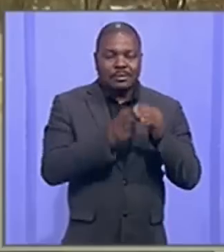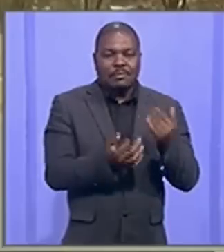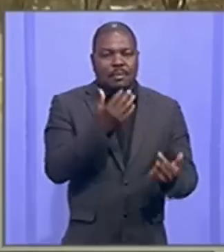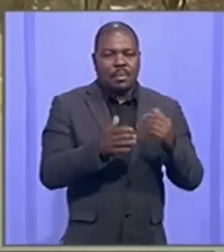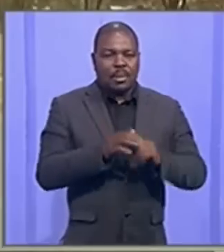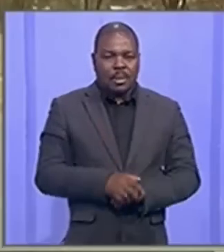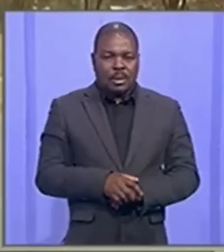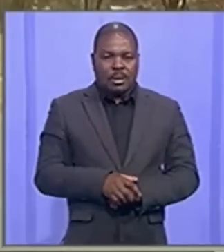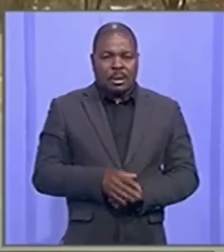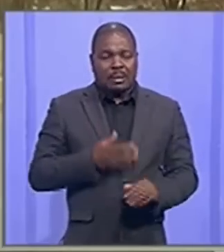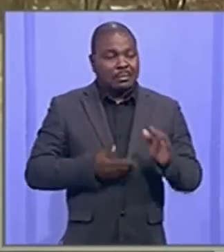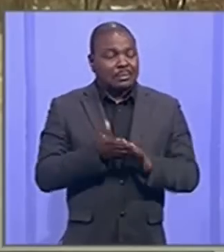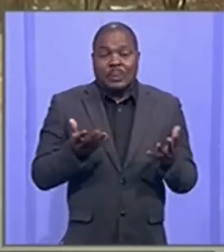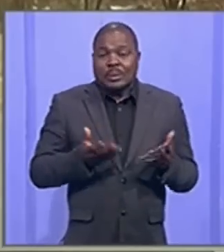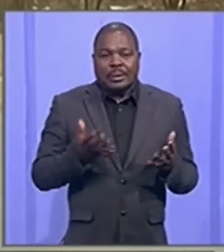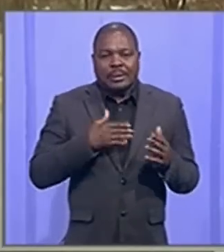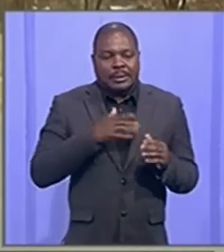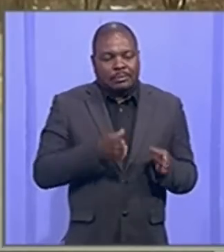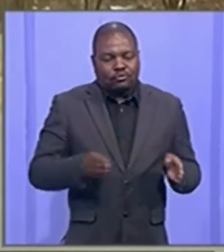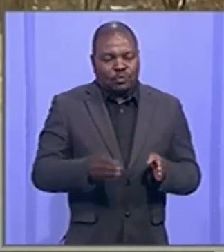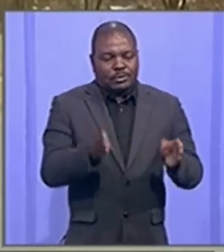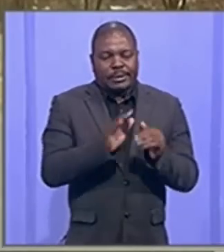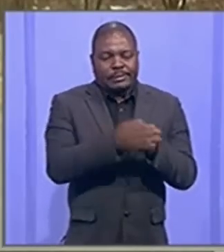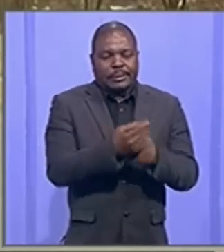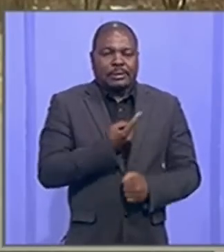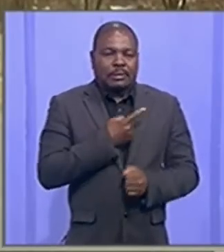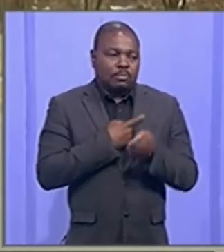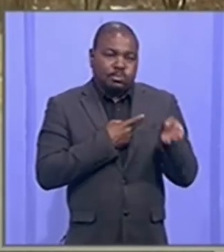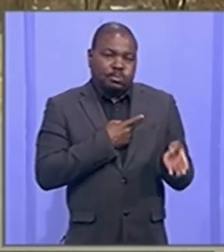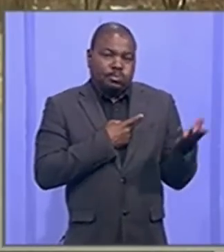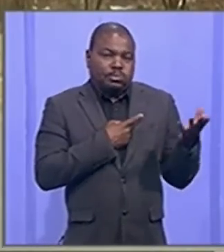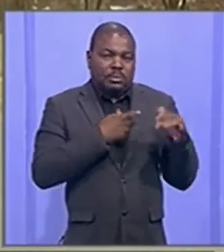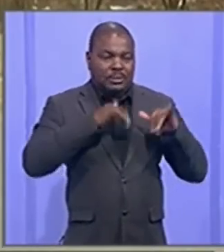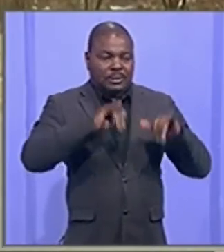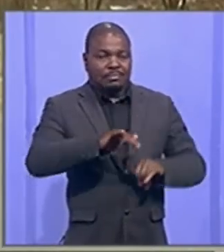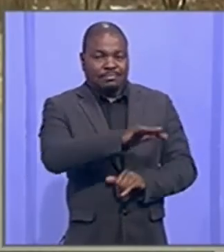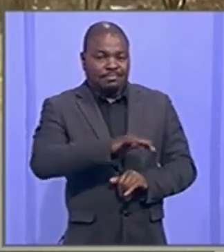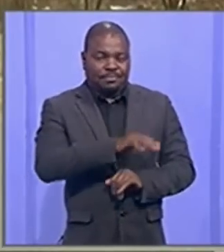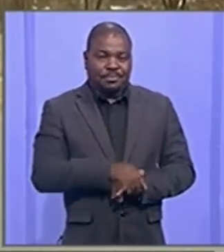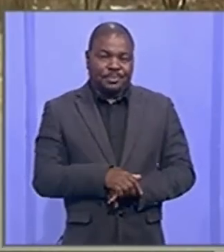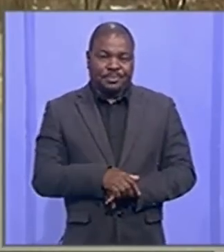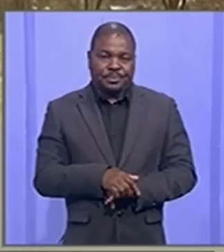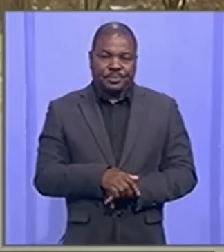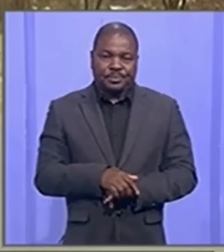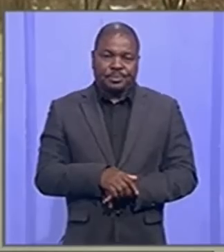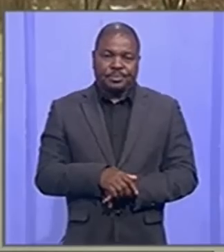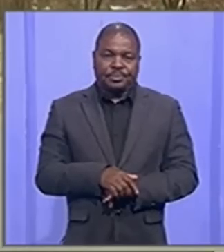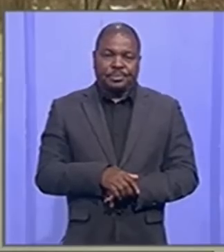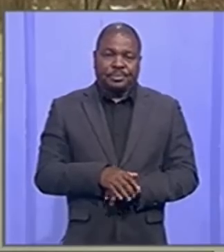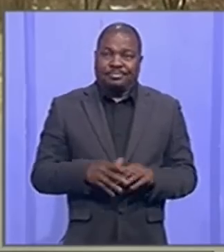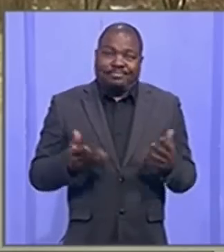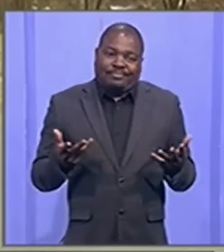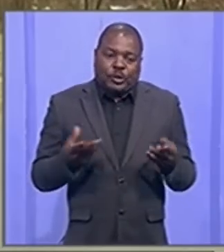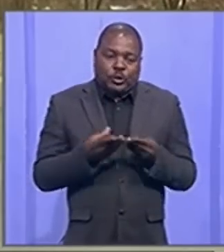nyatse moloro ka gona re no iphitlhana monokeng mo ke moloro re dula gona re tana ka problem re